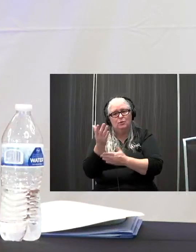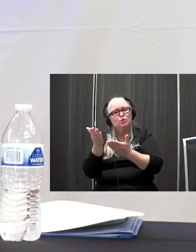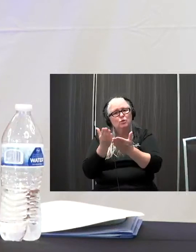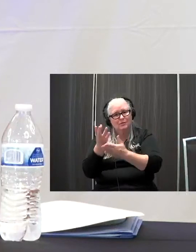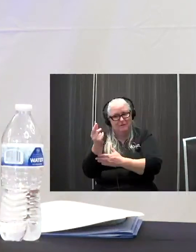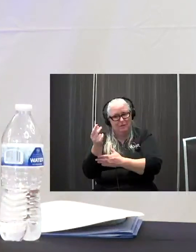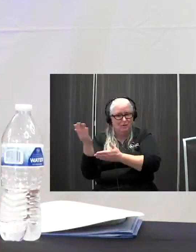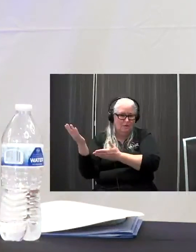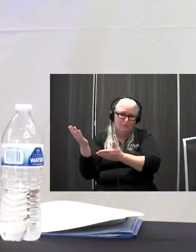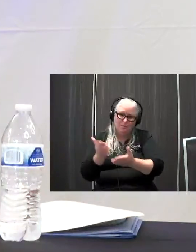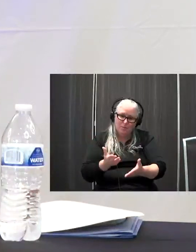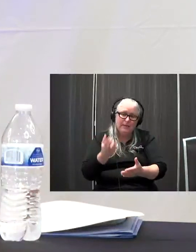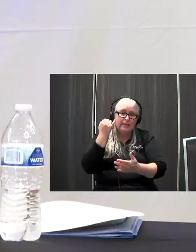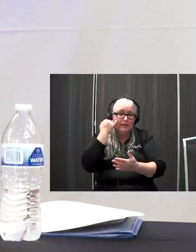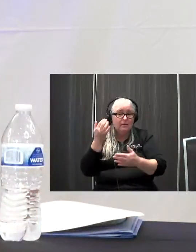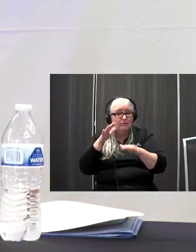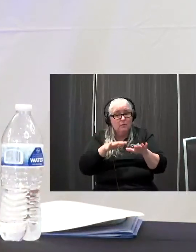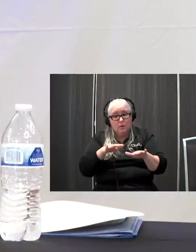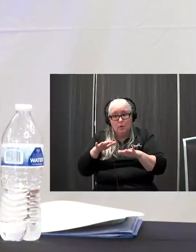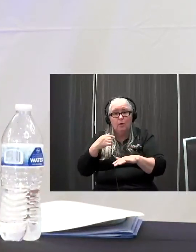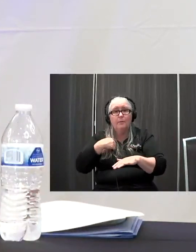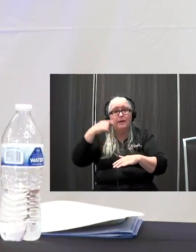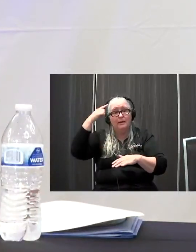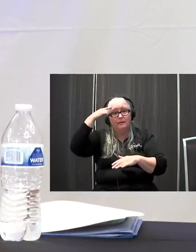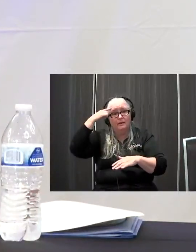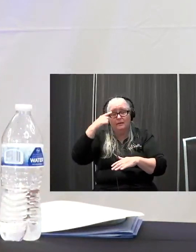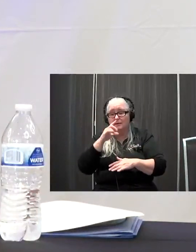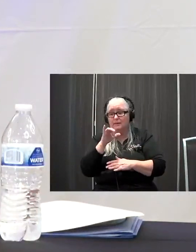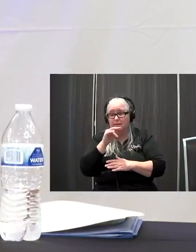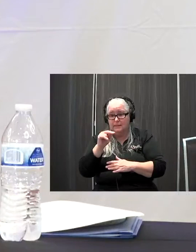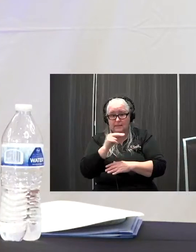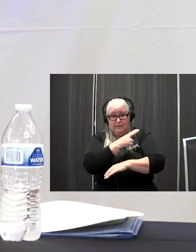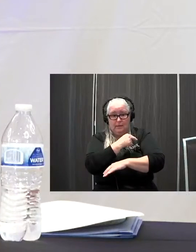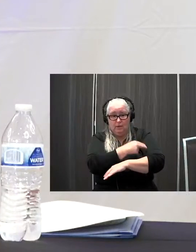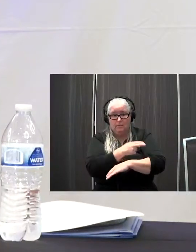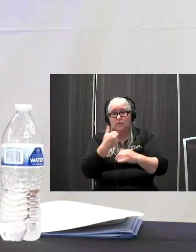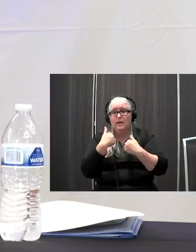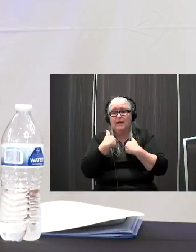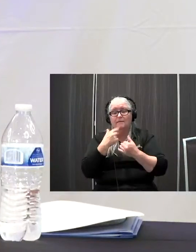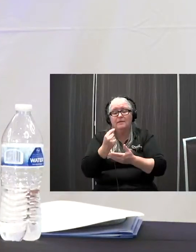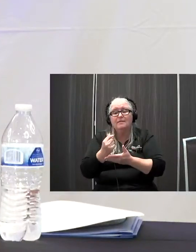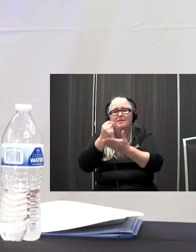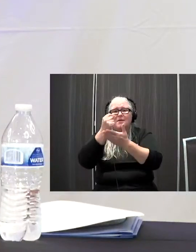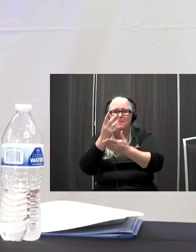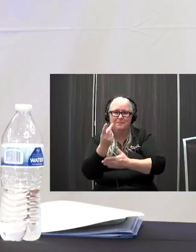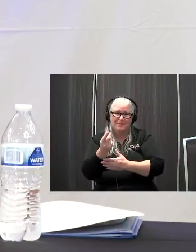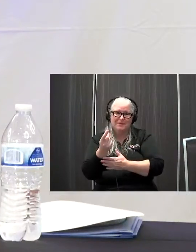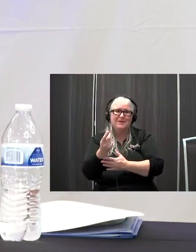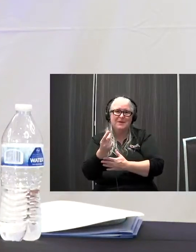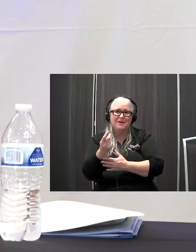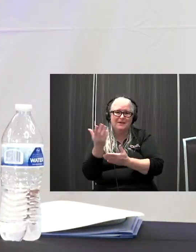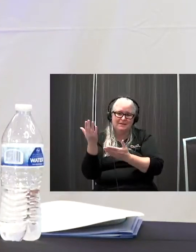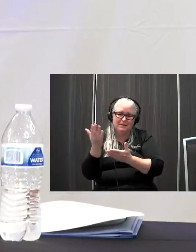If that's something that would calm the child, I think Cincinnati or other places may have a therapy dog. We